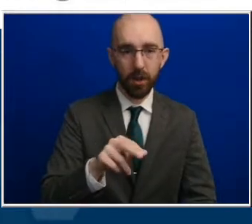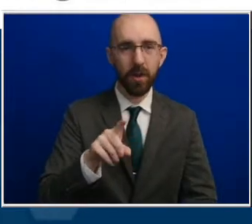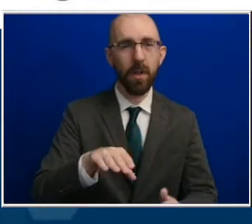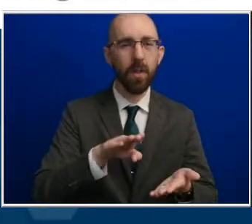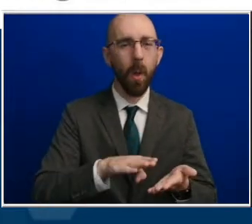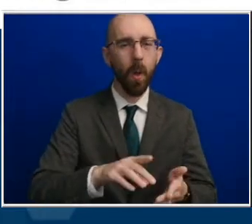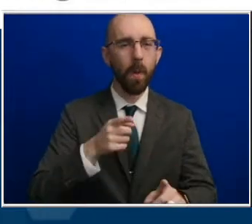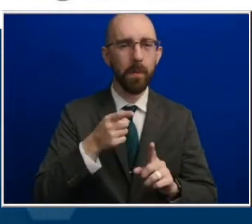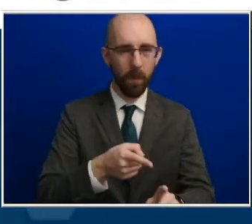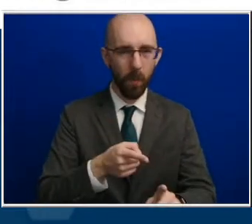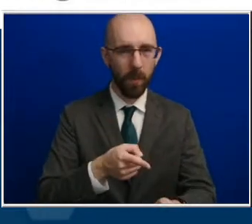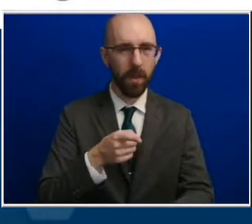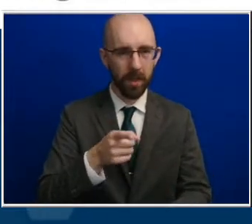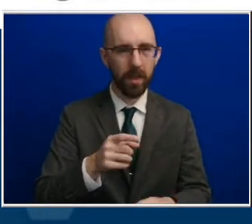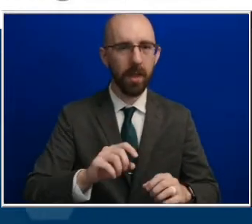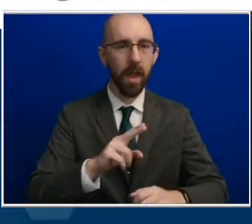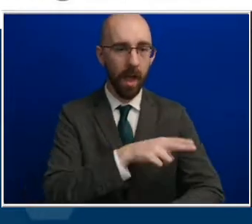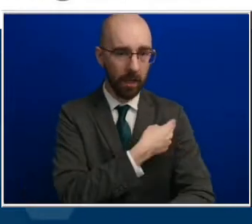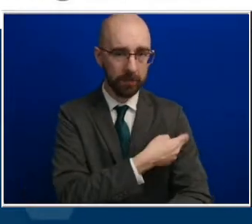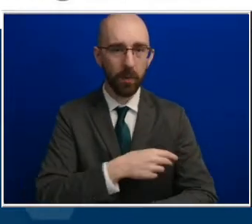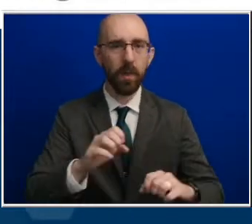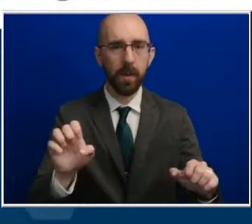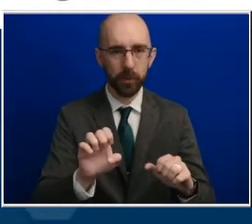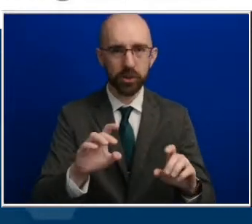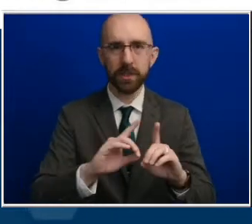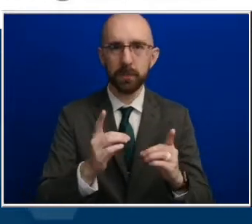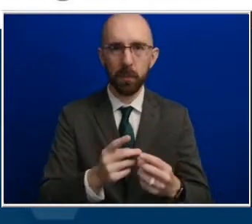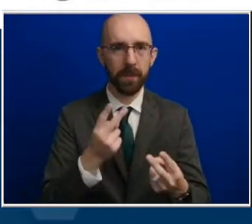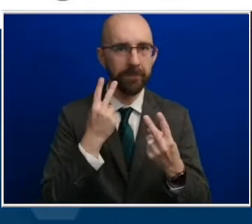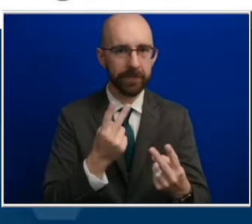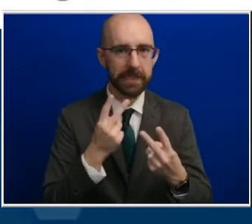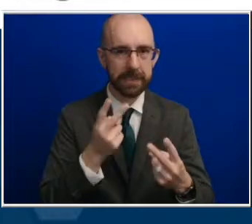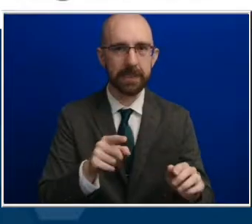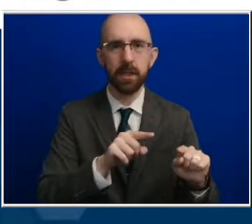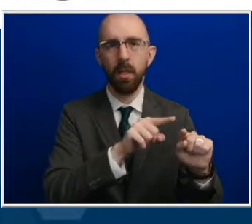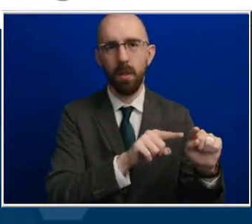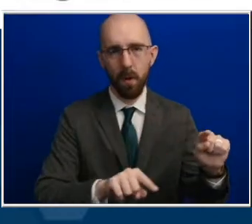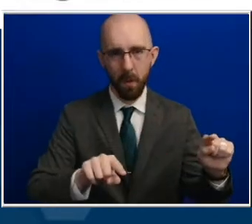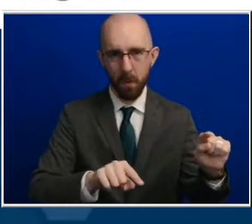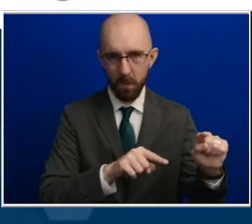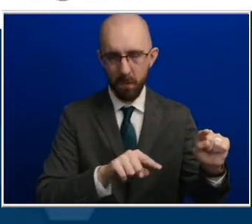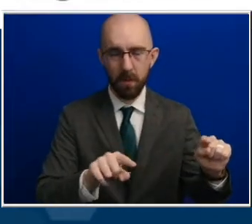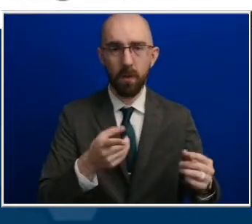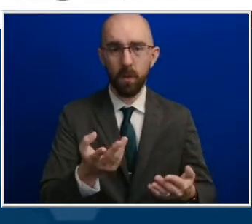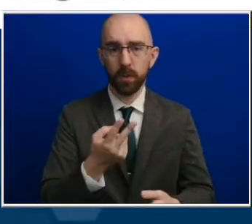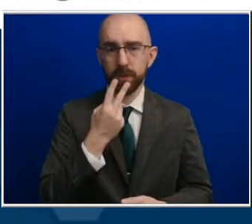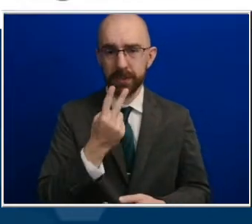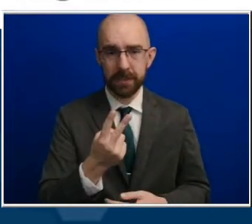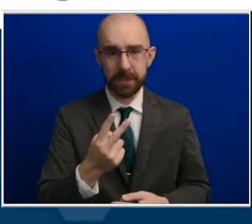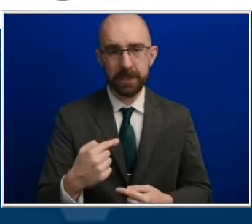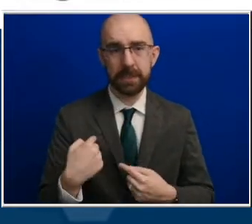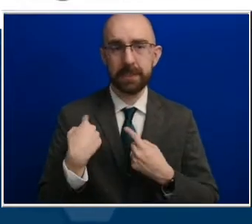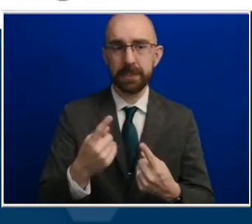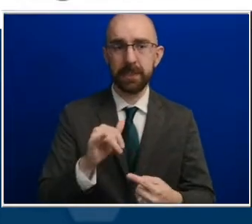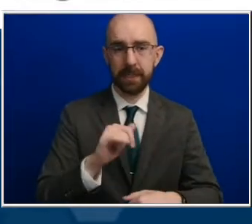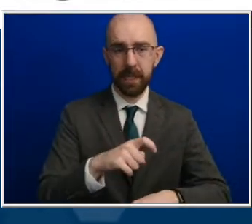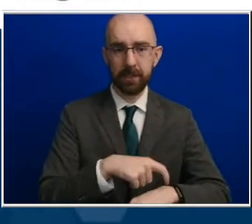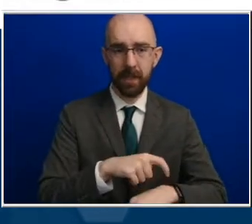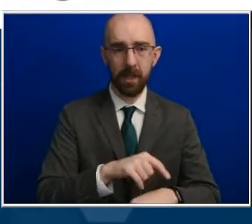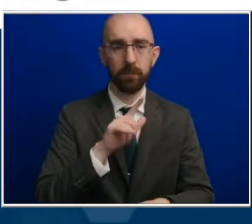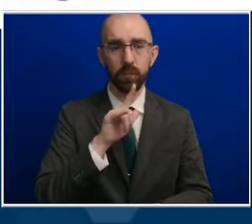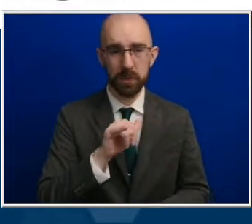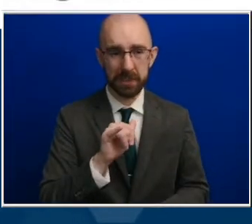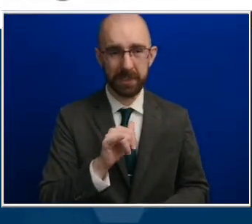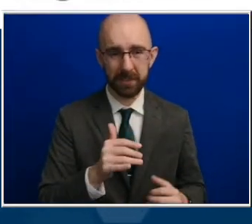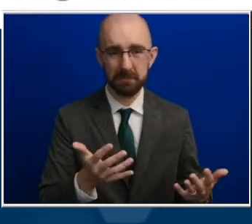and emergency department visits. But then what you see since that time, really since probably